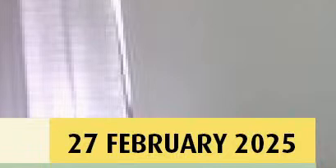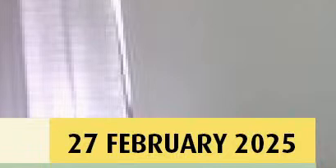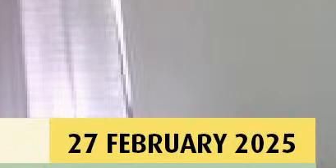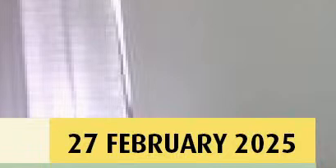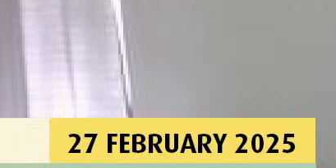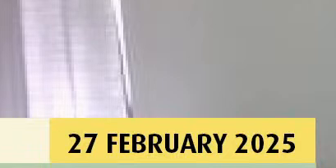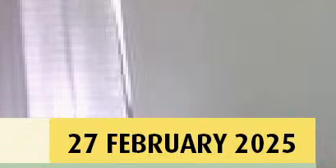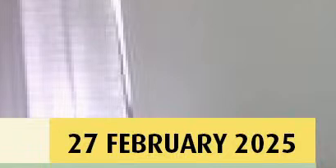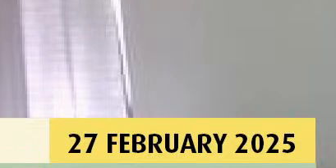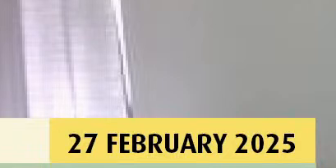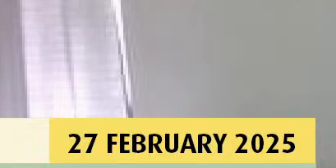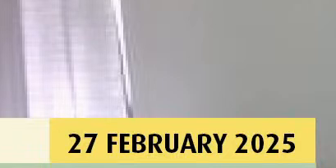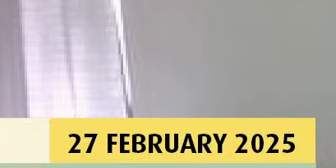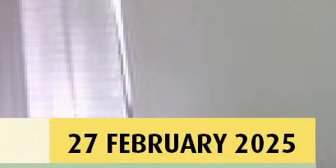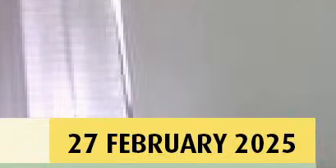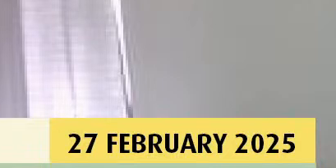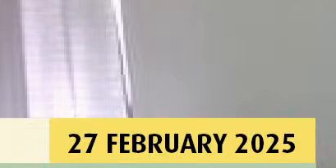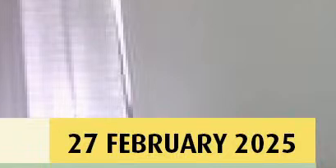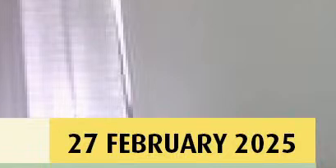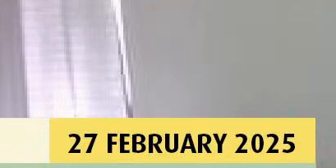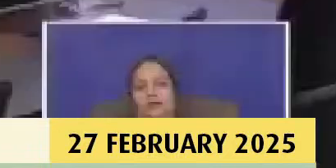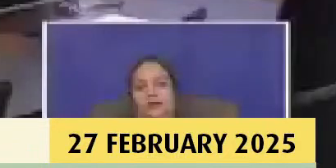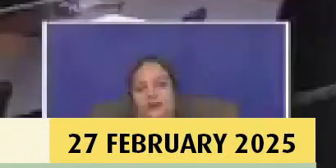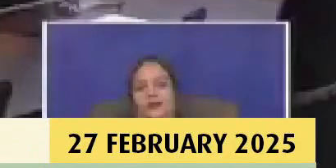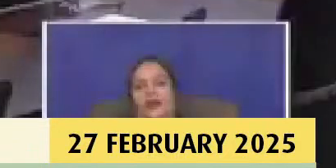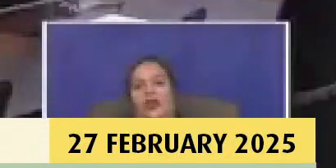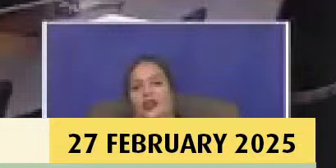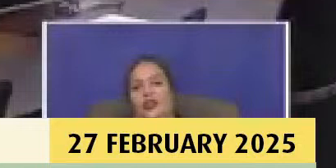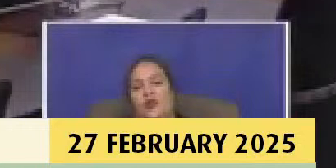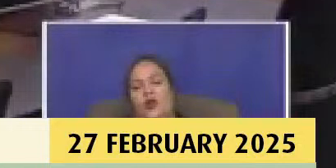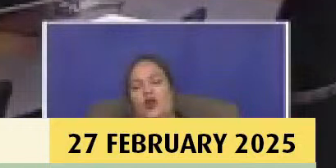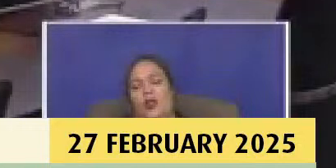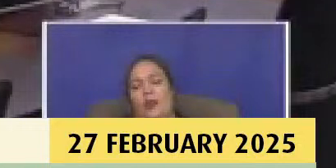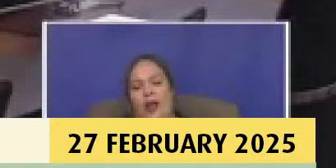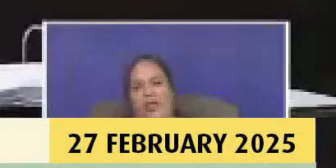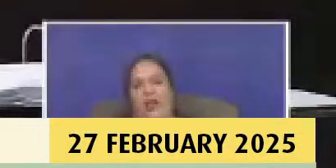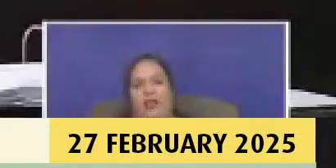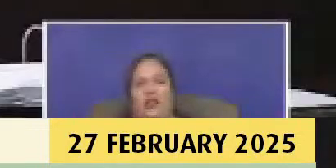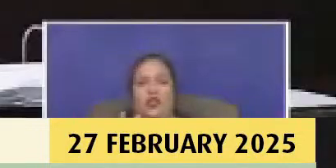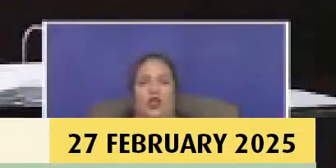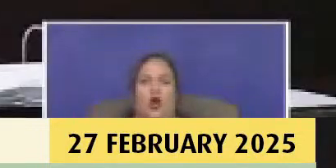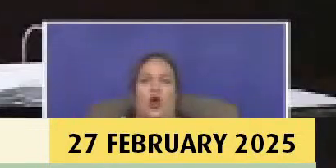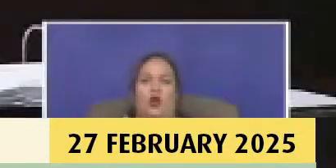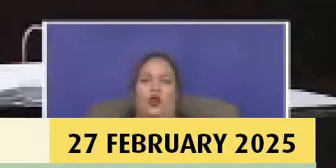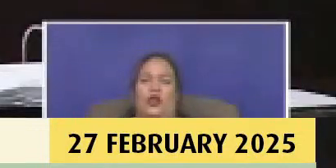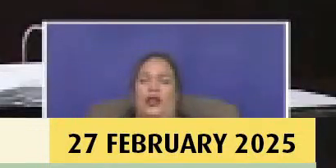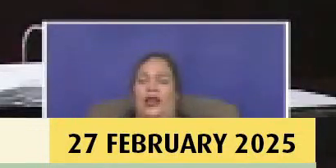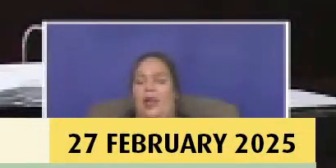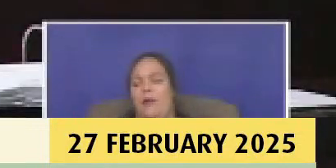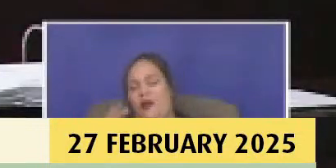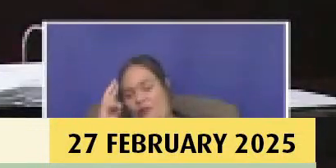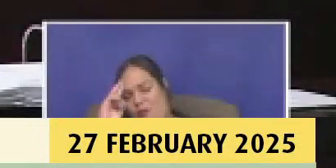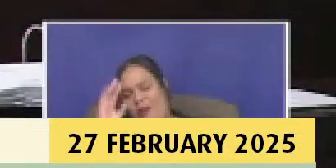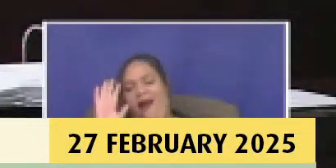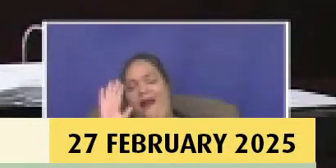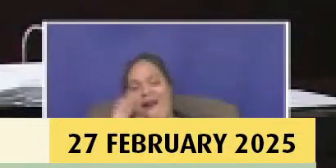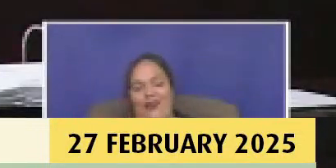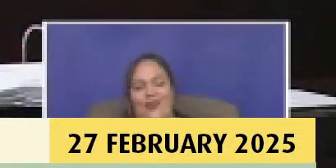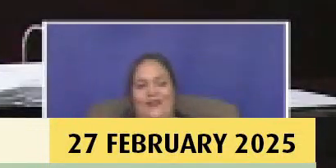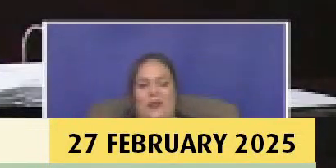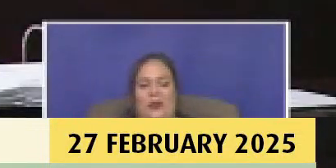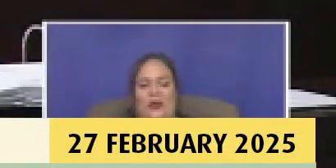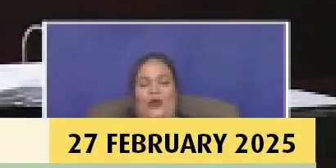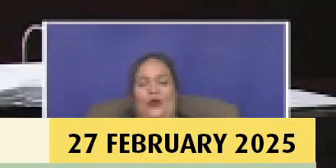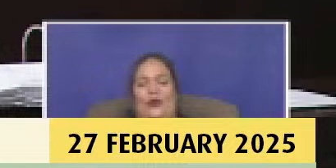I thank you very much. Thank you so much, Dr. Mbata, and thank you, Dr. Klape, for reminding me to give the candidate